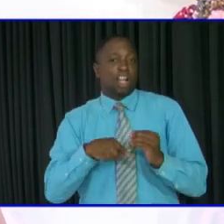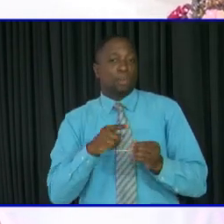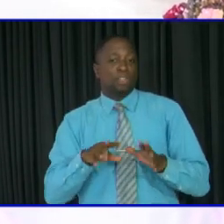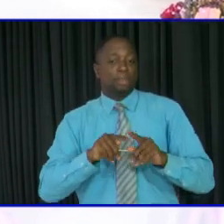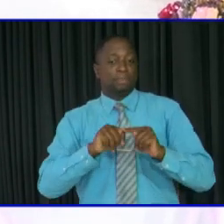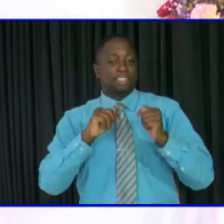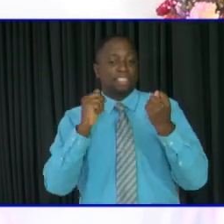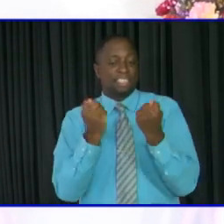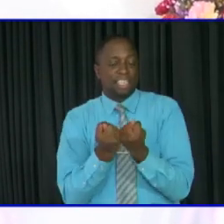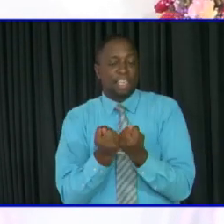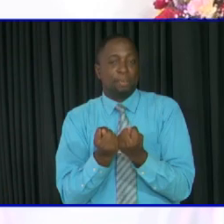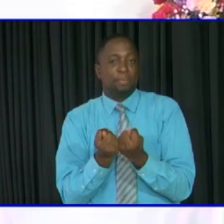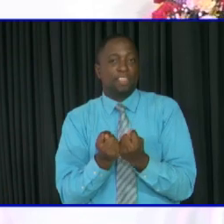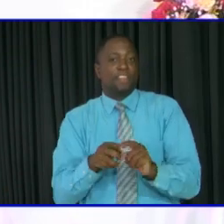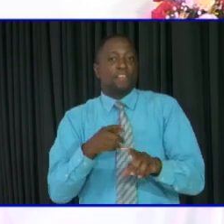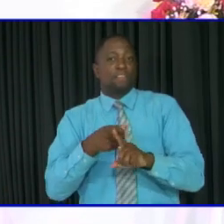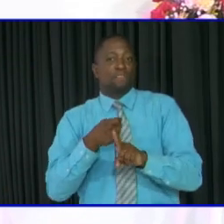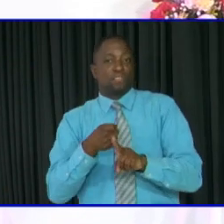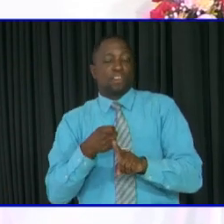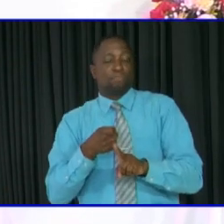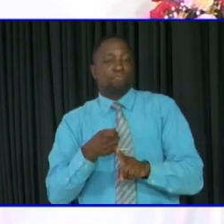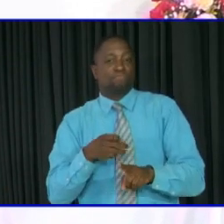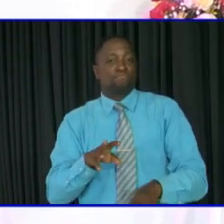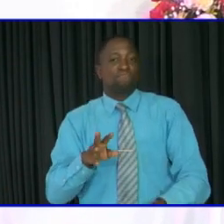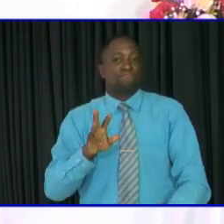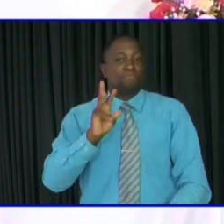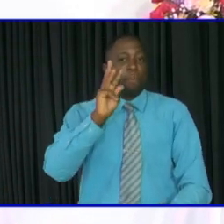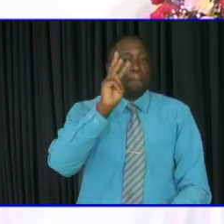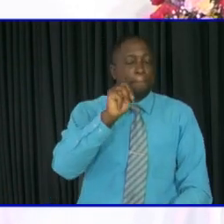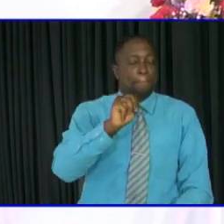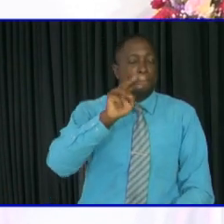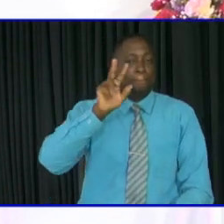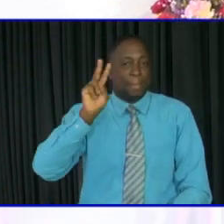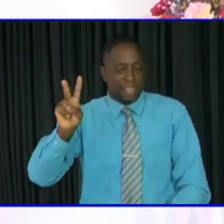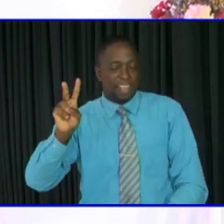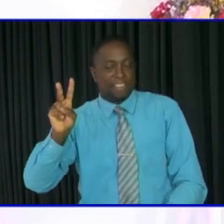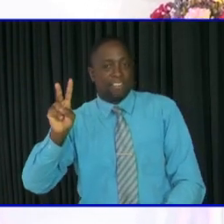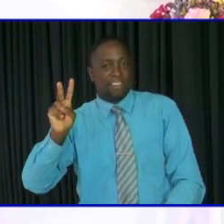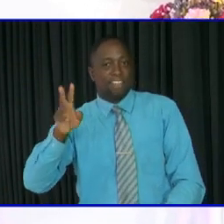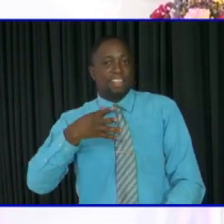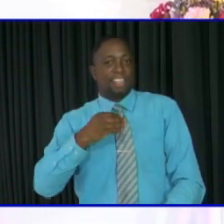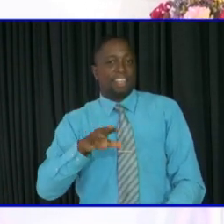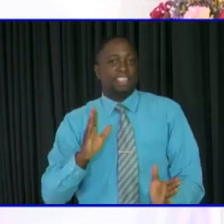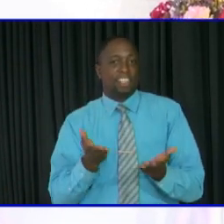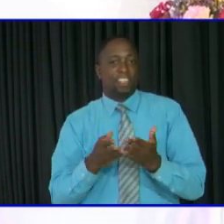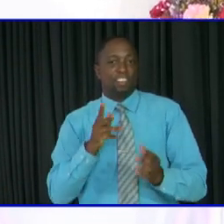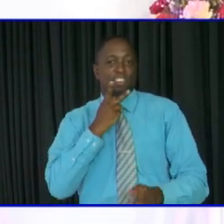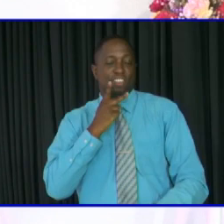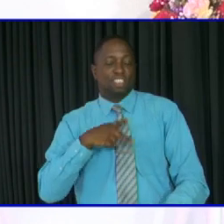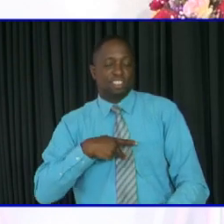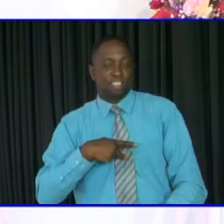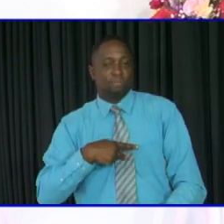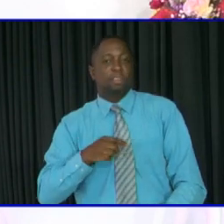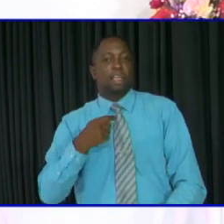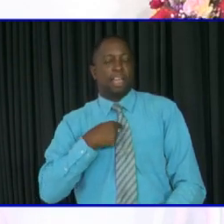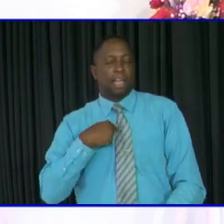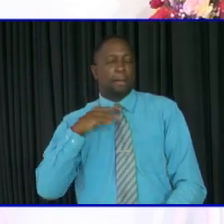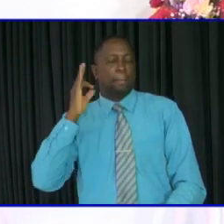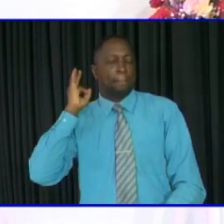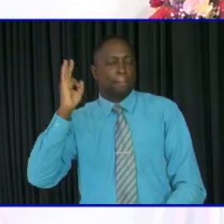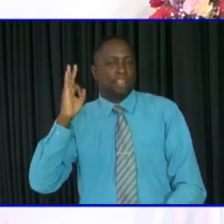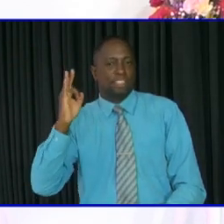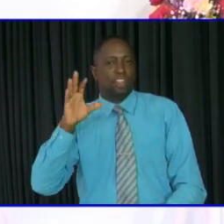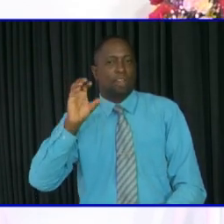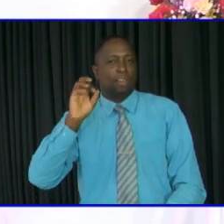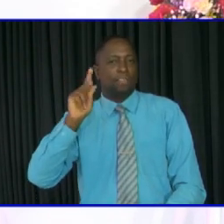at Mandeville, from Mandeville at Jamaica Union Conference Headquarters, I'm Omar Oliphant, inviting you to walk